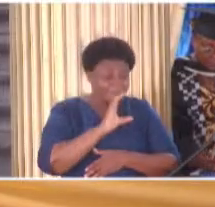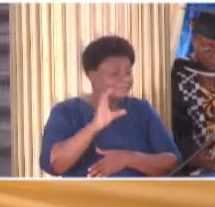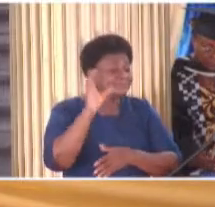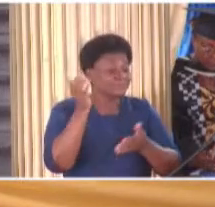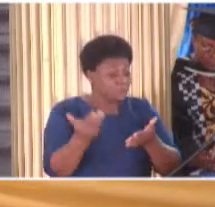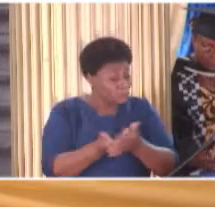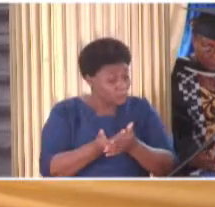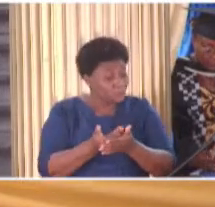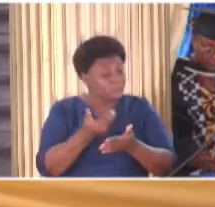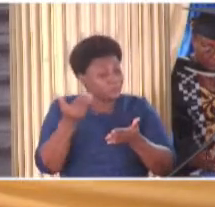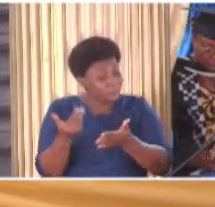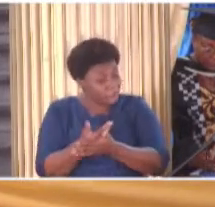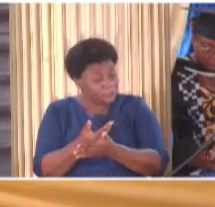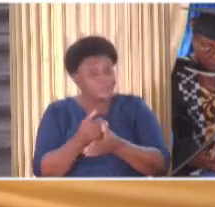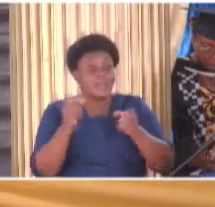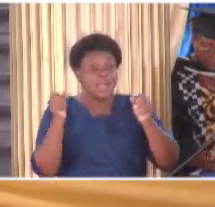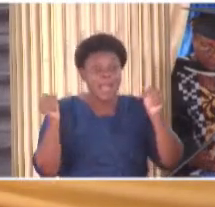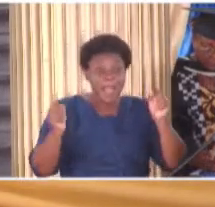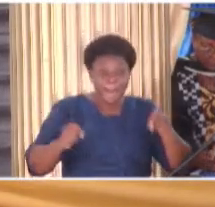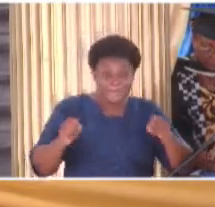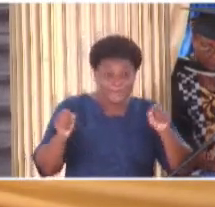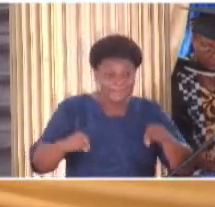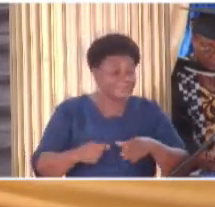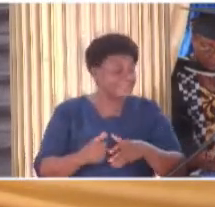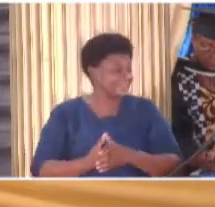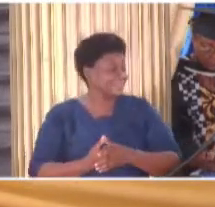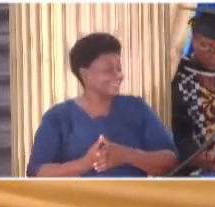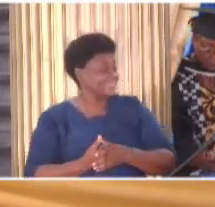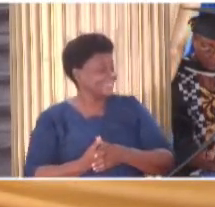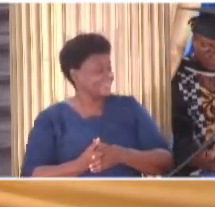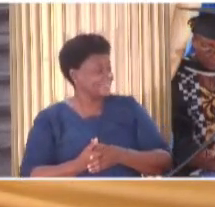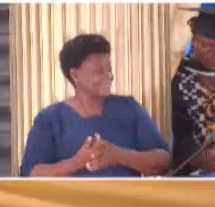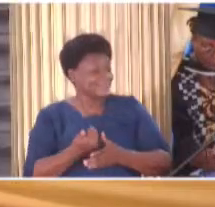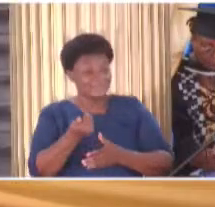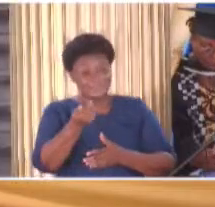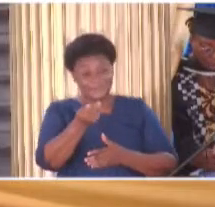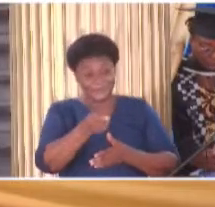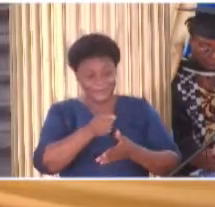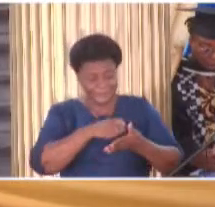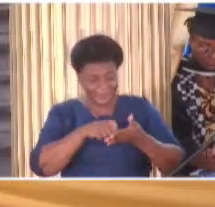new abilities. So these are a few takeaways.